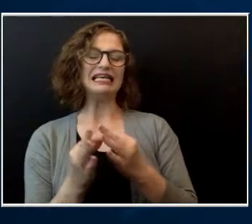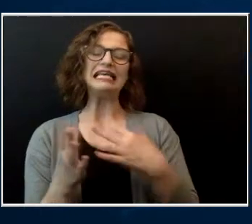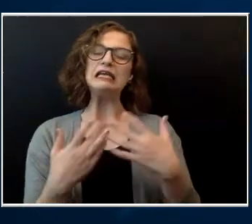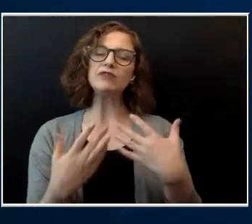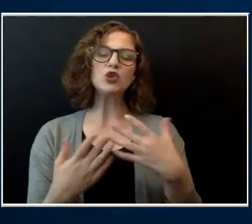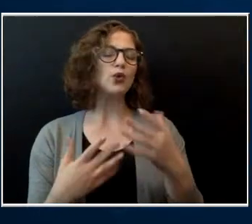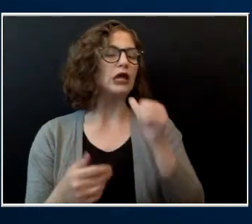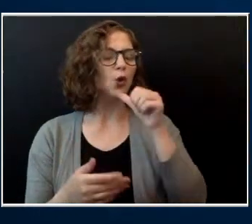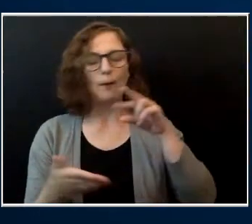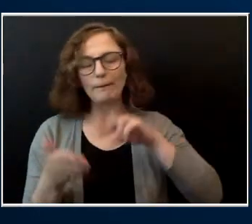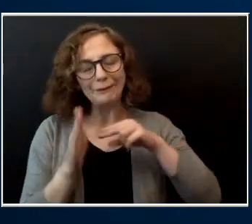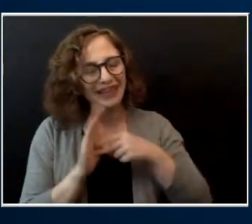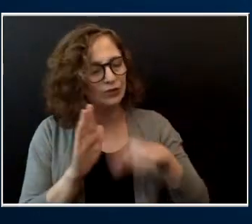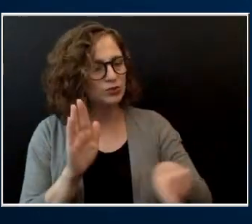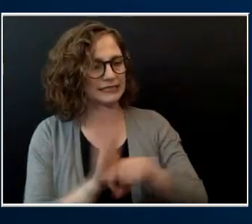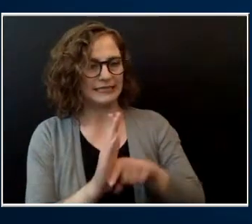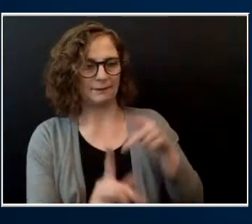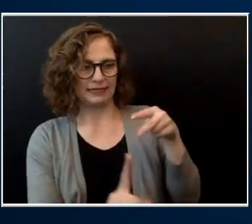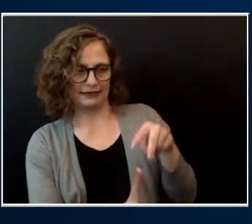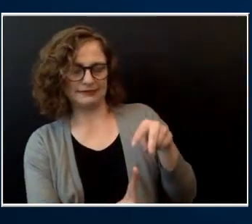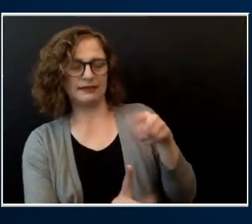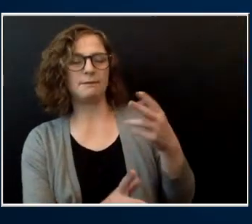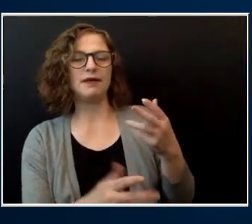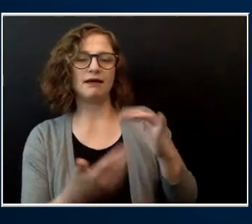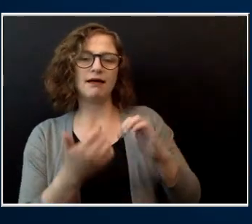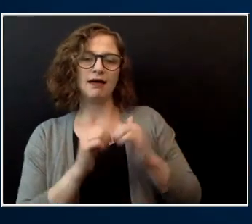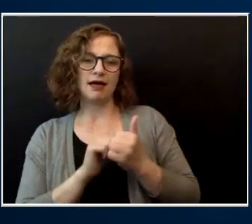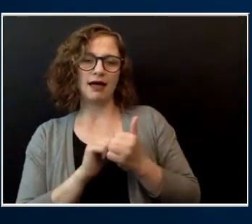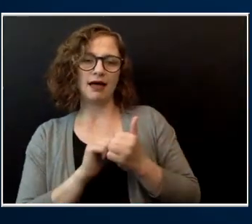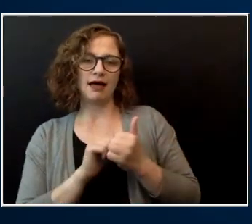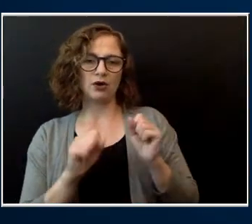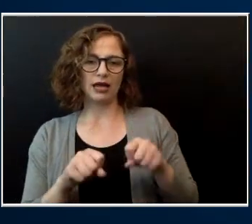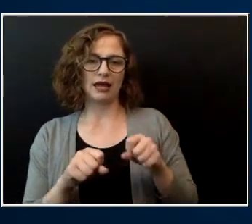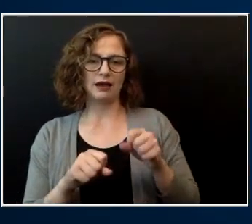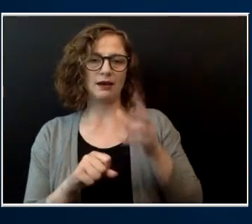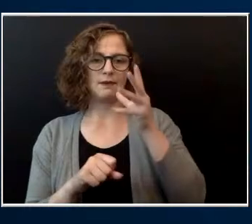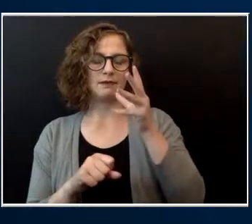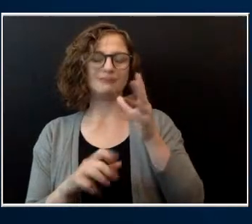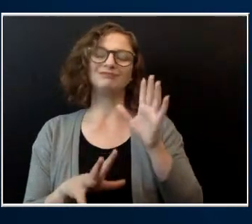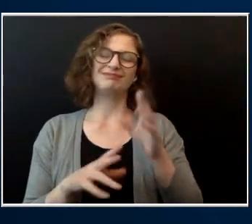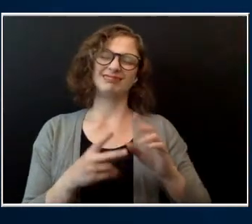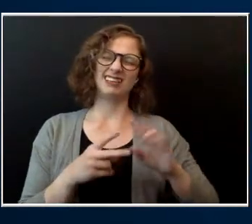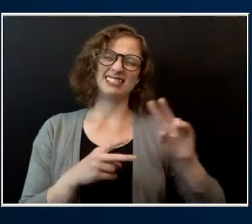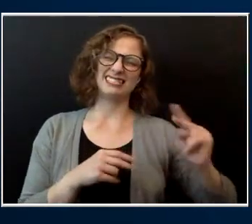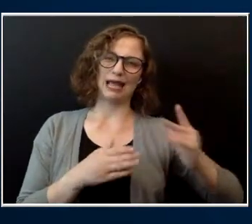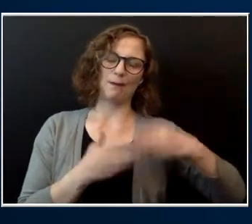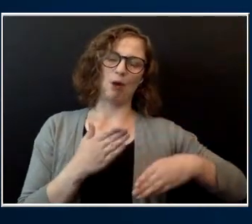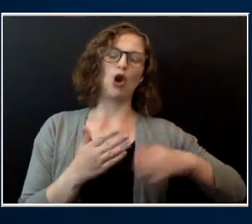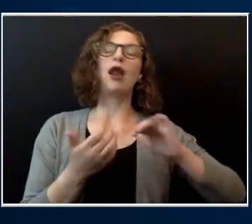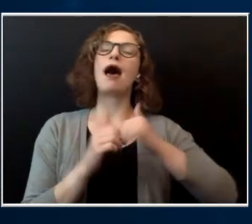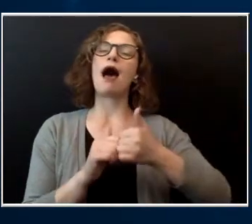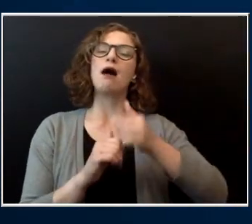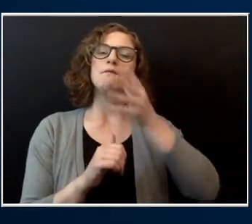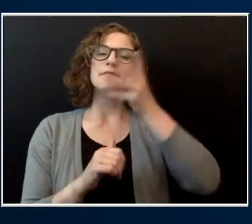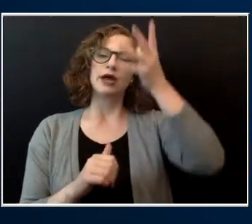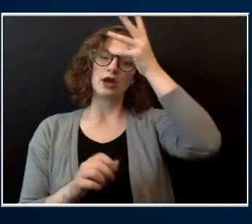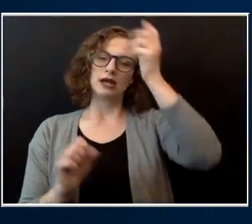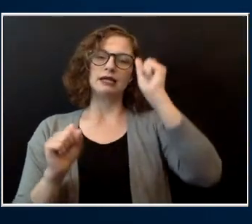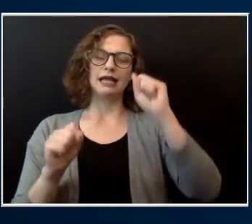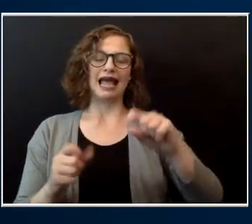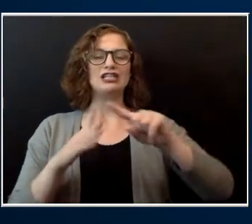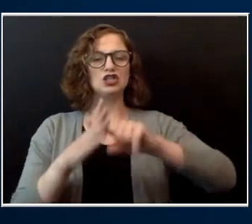person? And how can a parent, this is a two-part question, how can a parent begin over with their